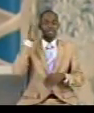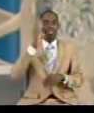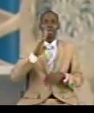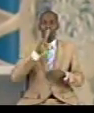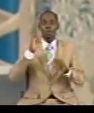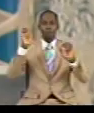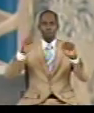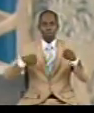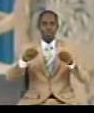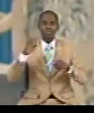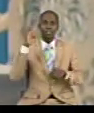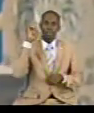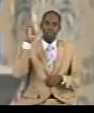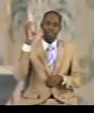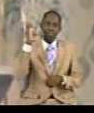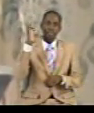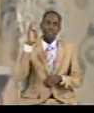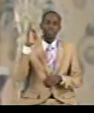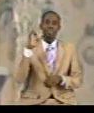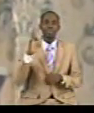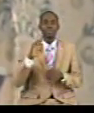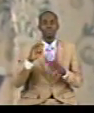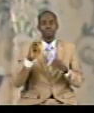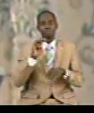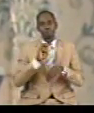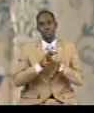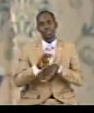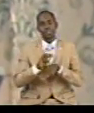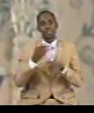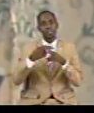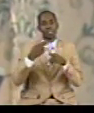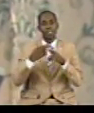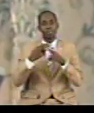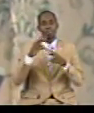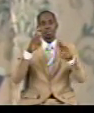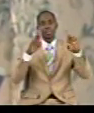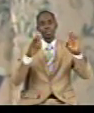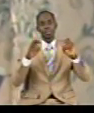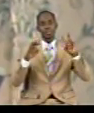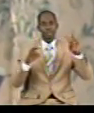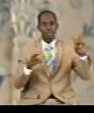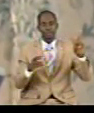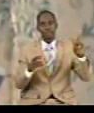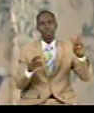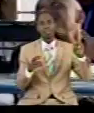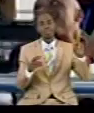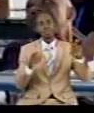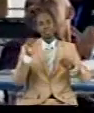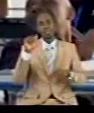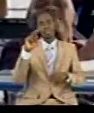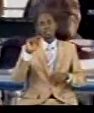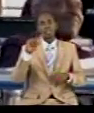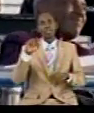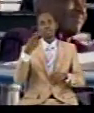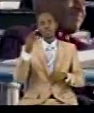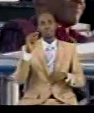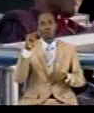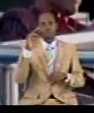He is Reverend Anthony Ojeshina. You are welcome, sir. God bless you,